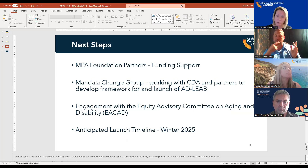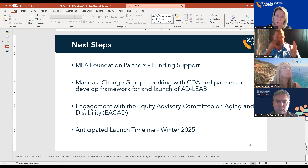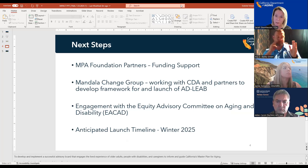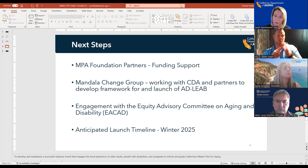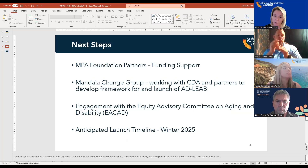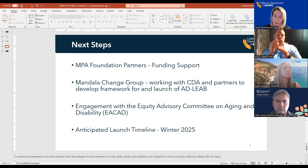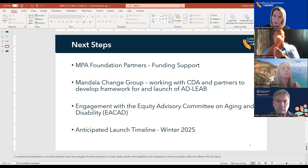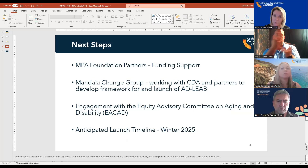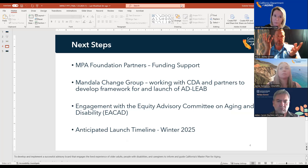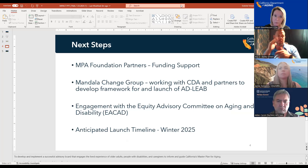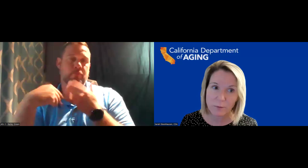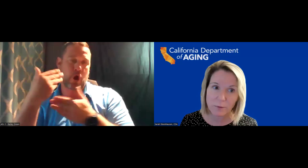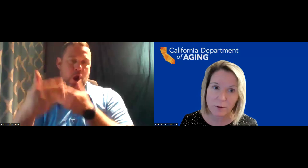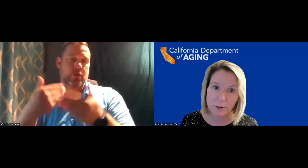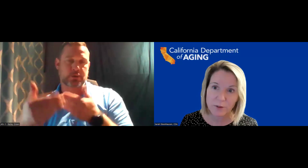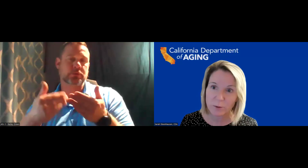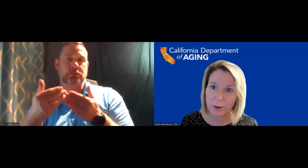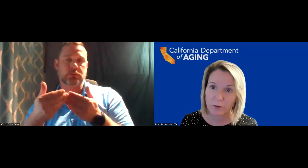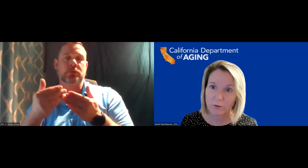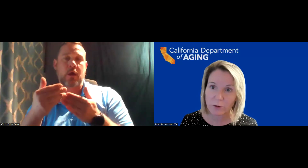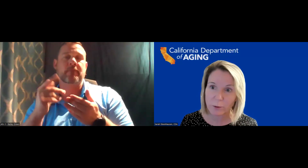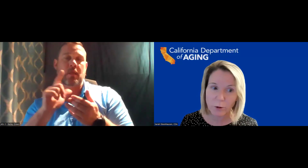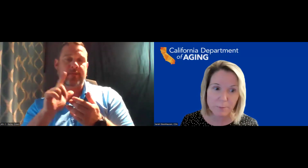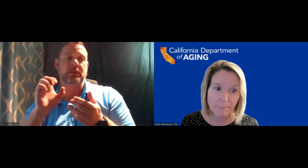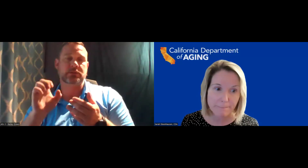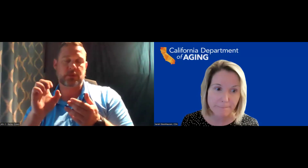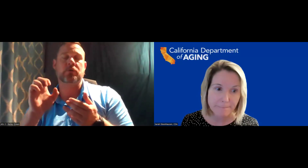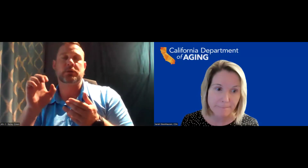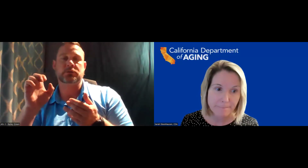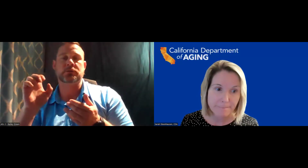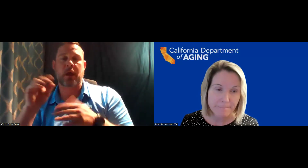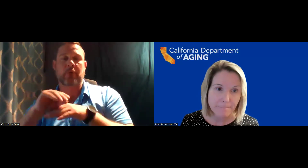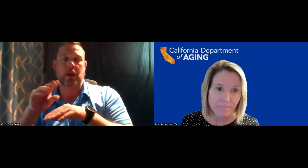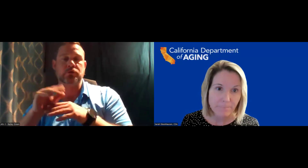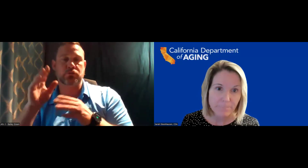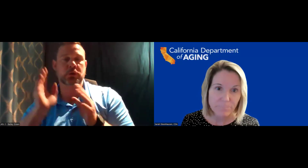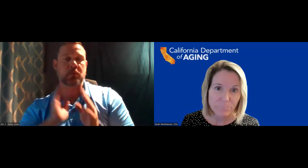progress towards the Lived Experience Advisory Board.